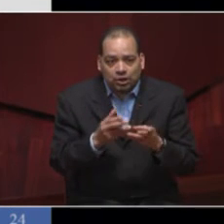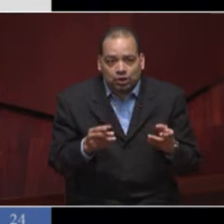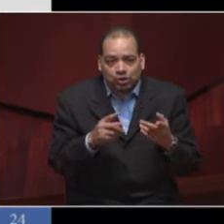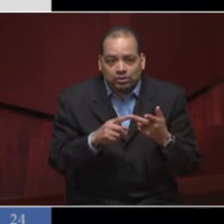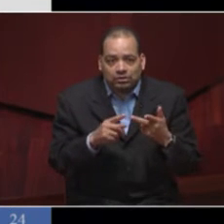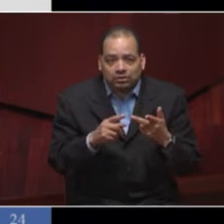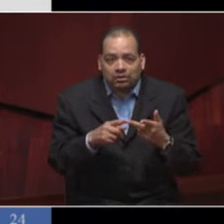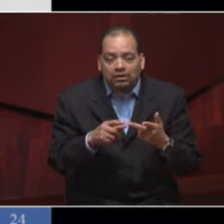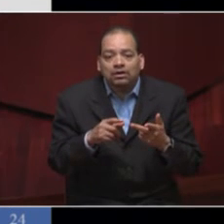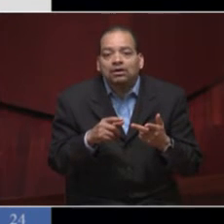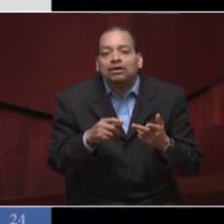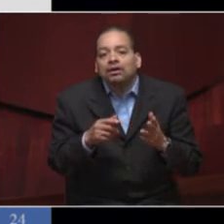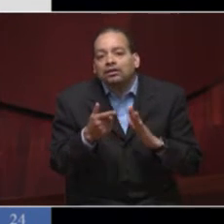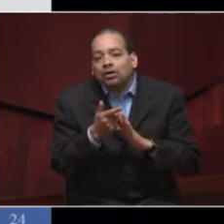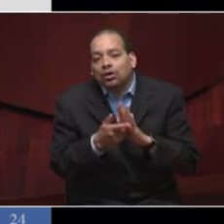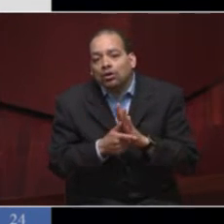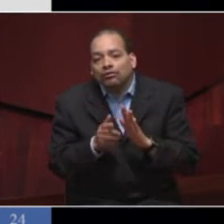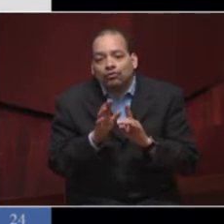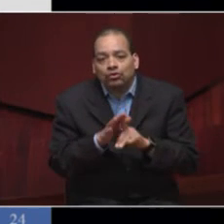information,